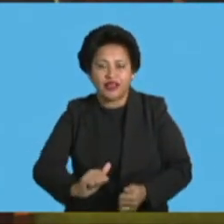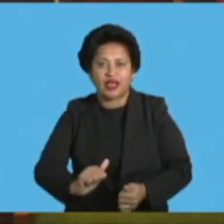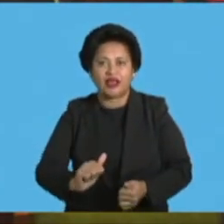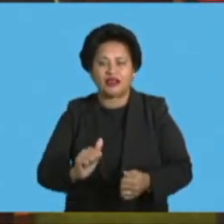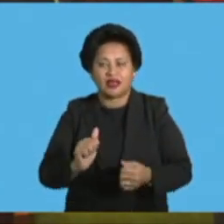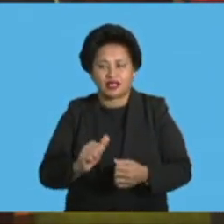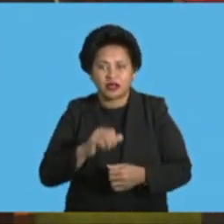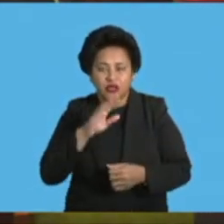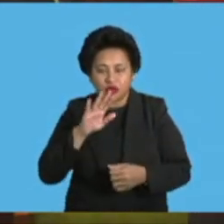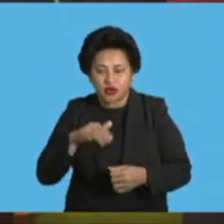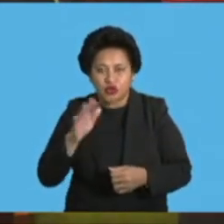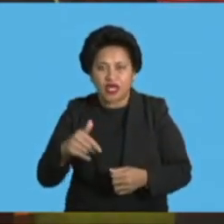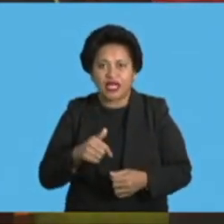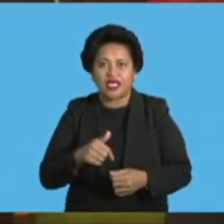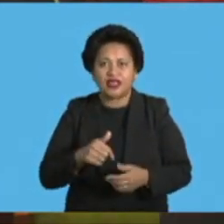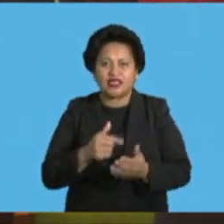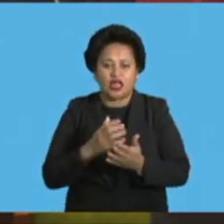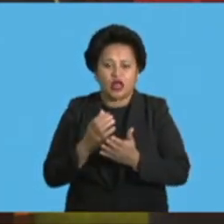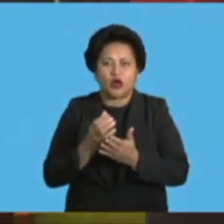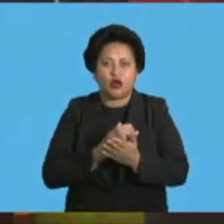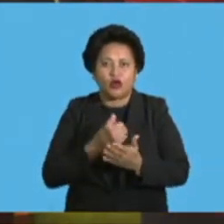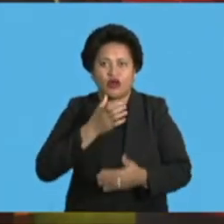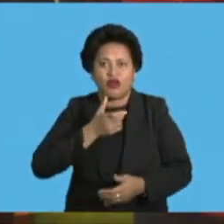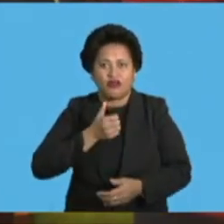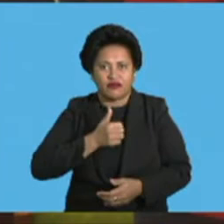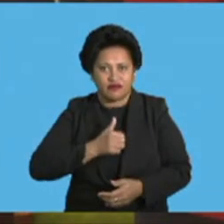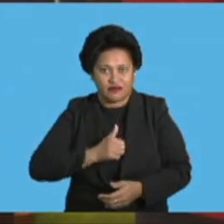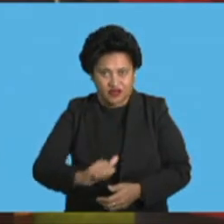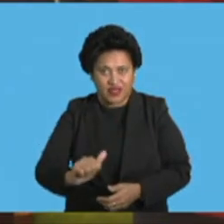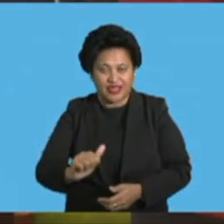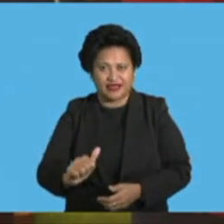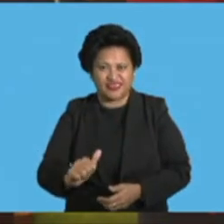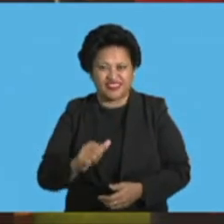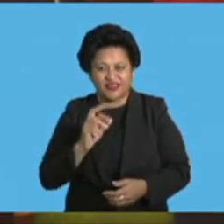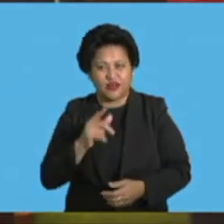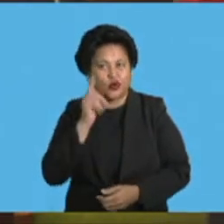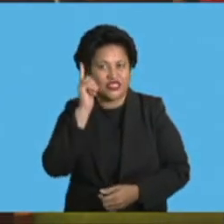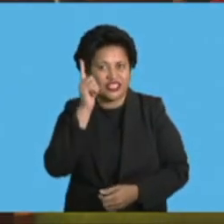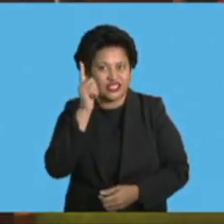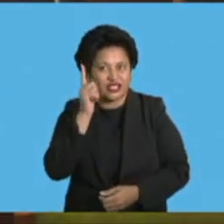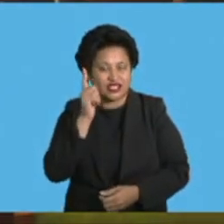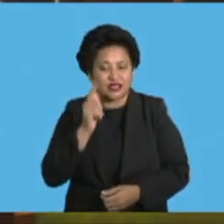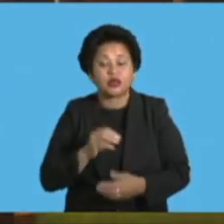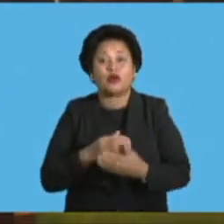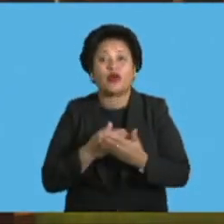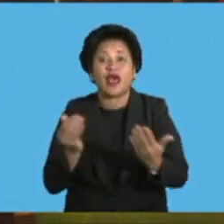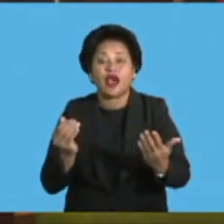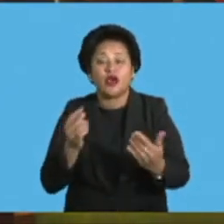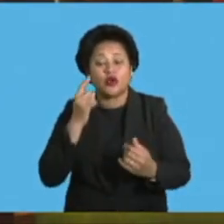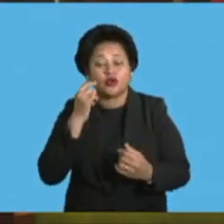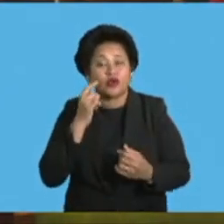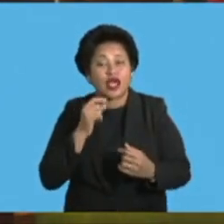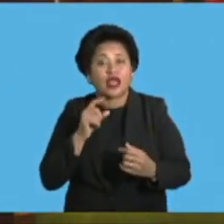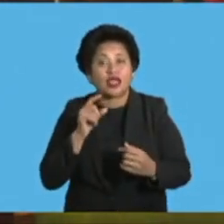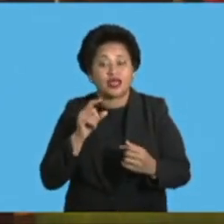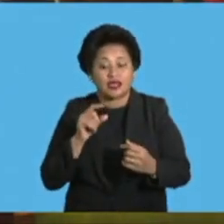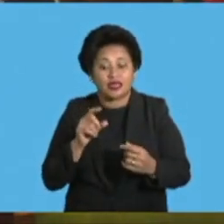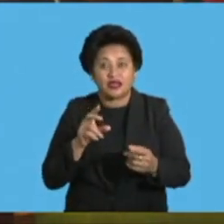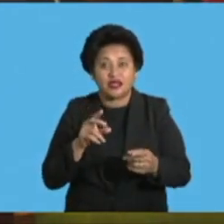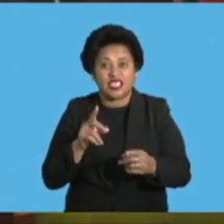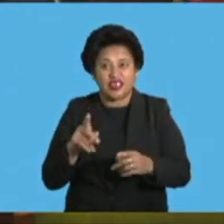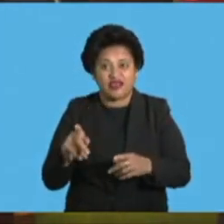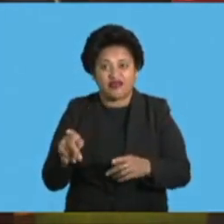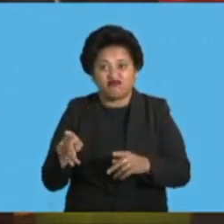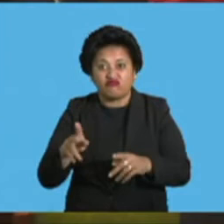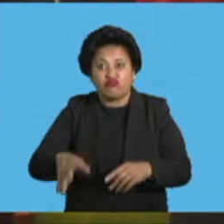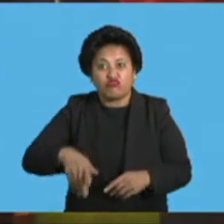and code of conduct. This we do by, 1, improving performance, improving poor performance where the employee